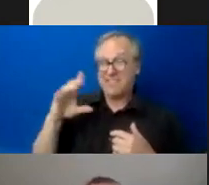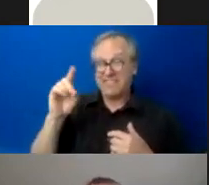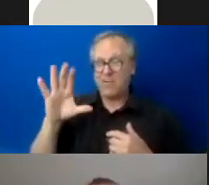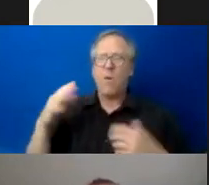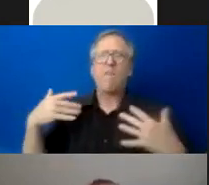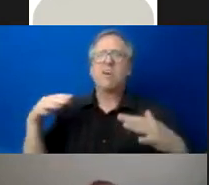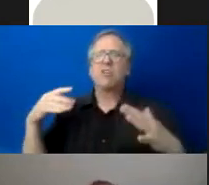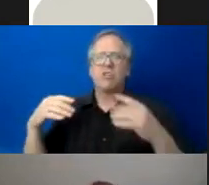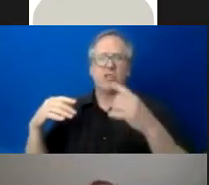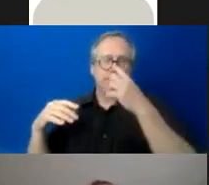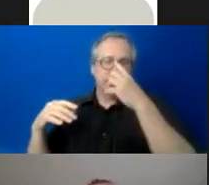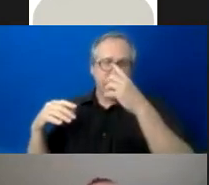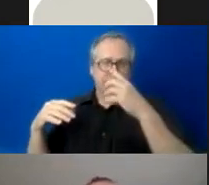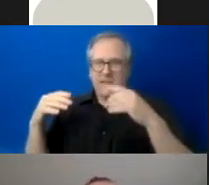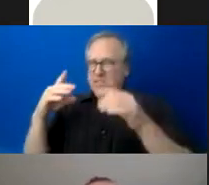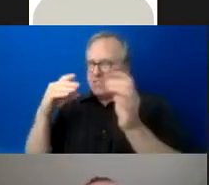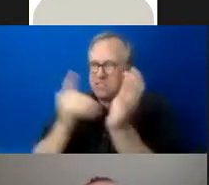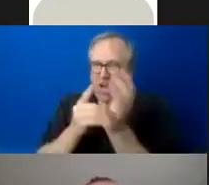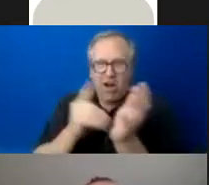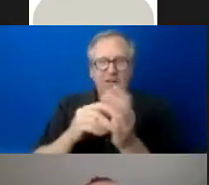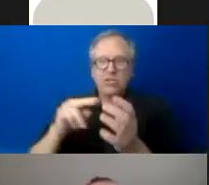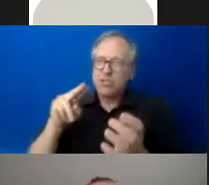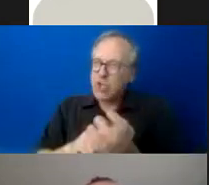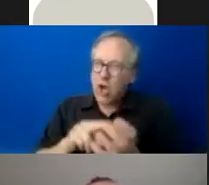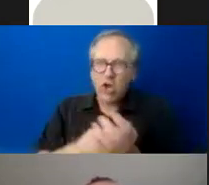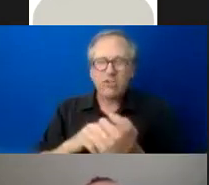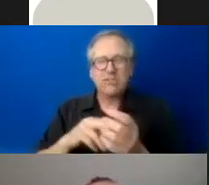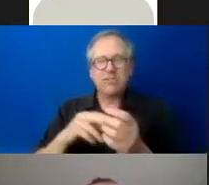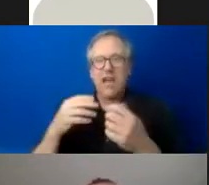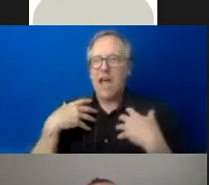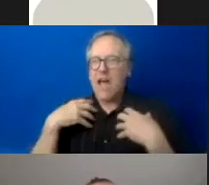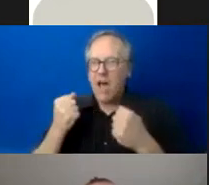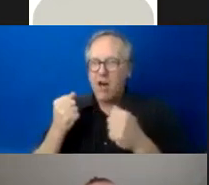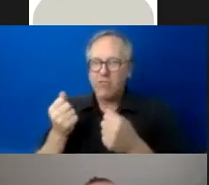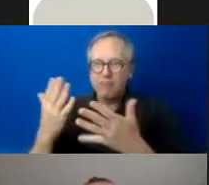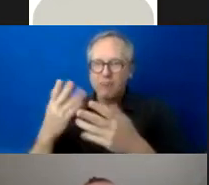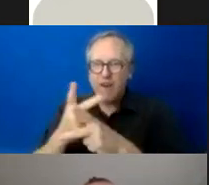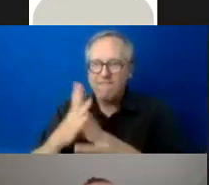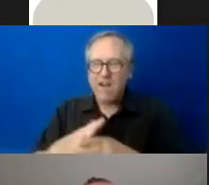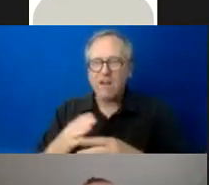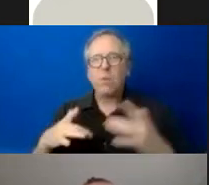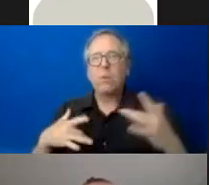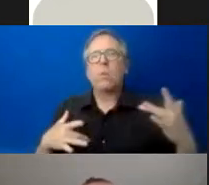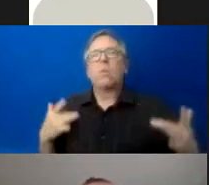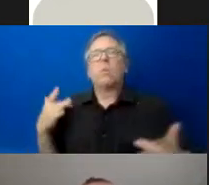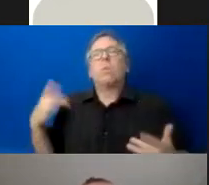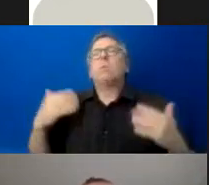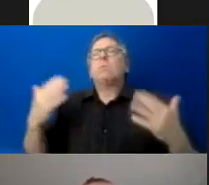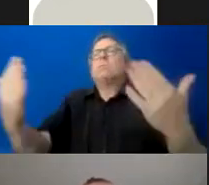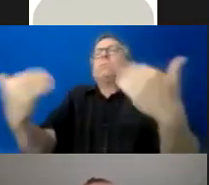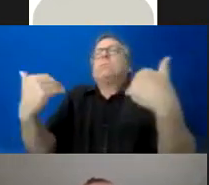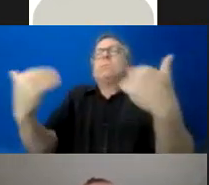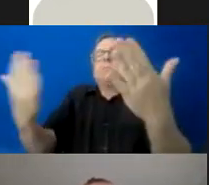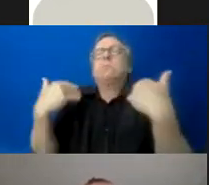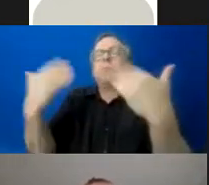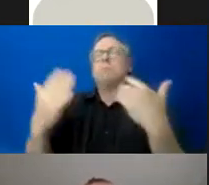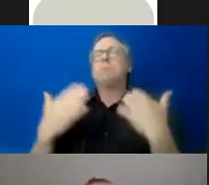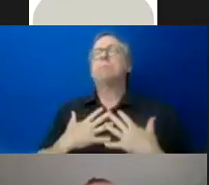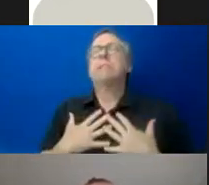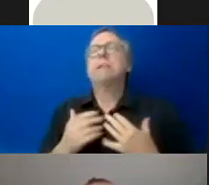lines of doctors and nurses and other healthcare providers who were just so excited to get this vaccine. I mean, it